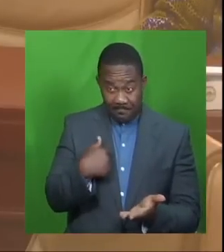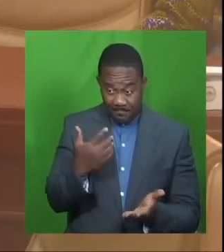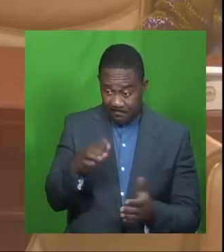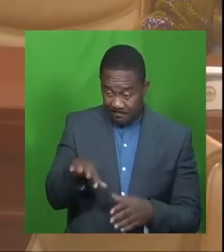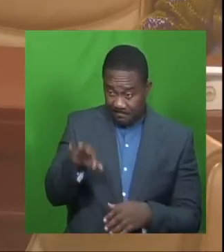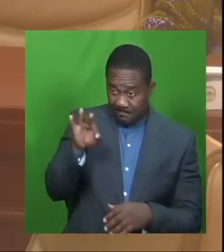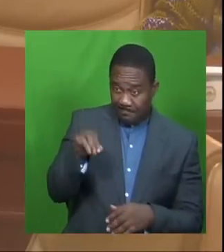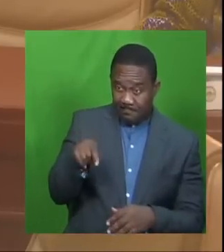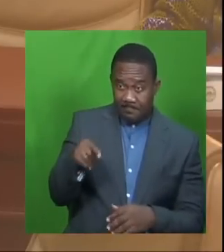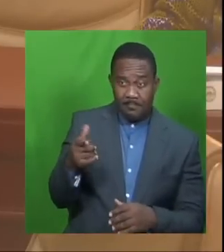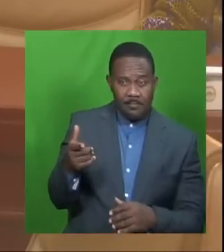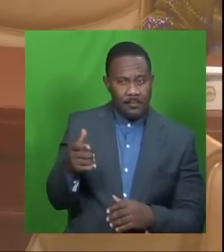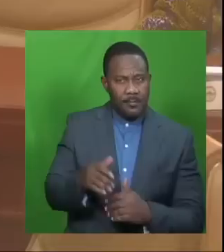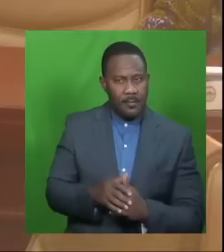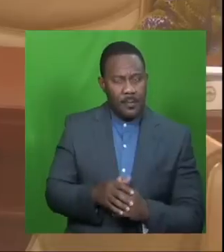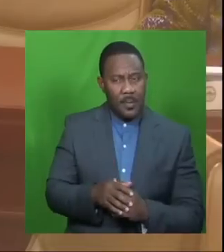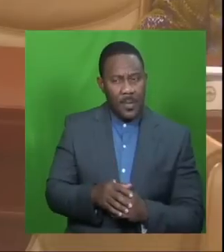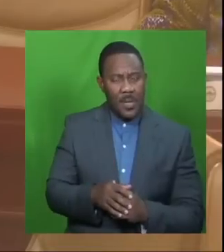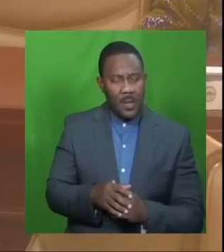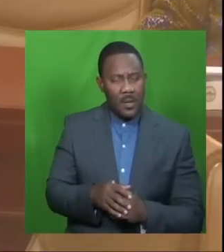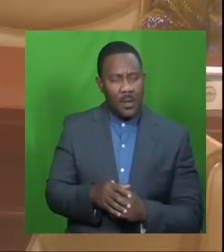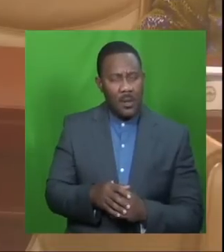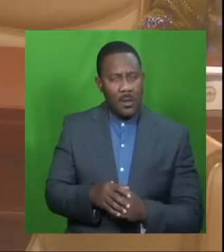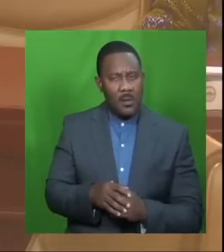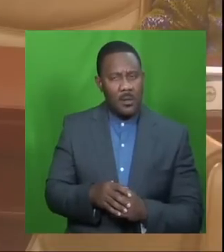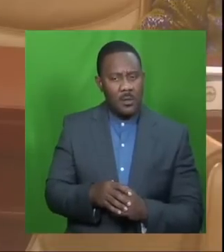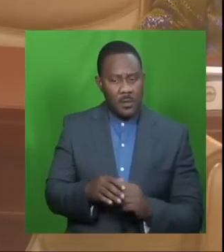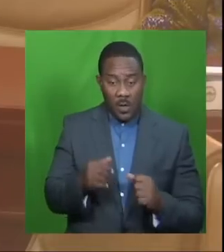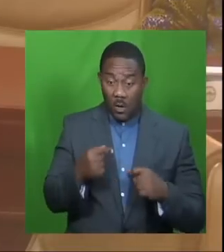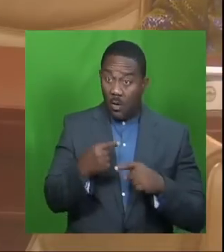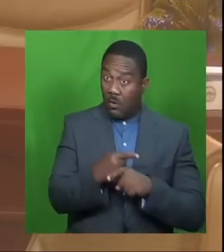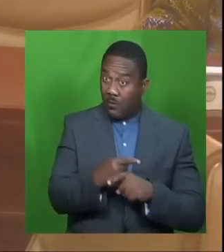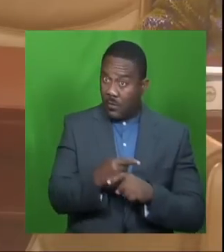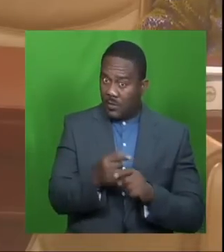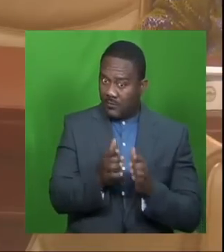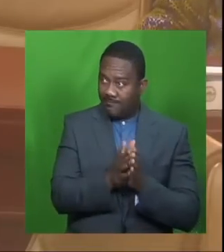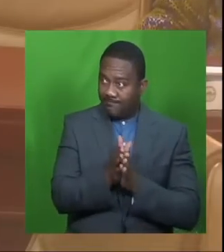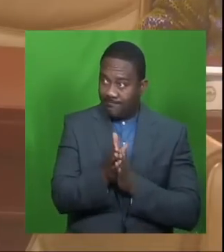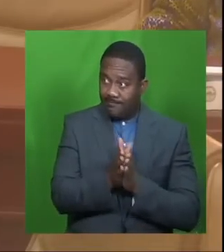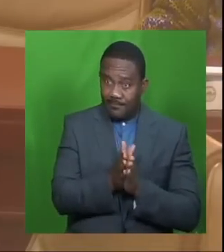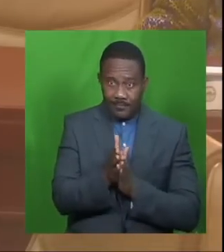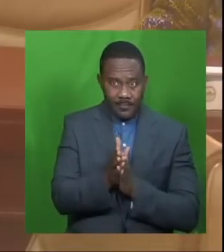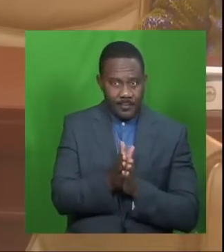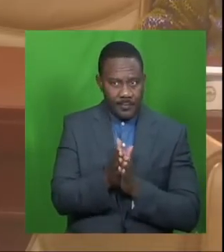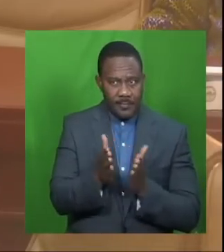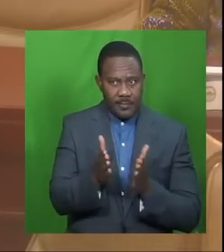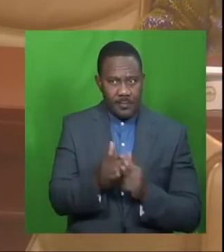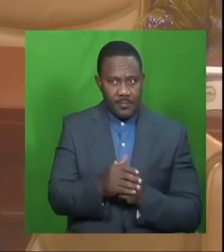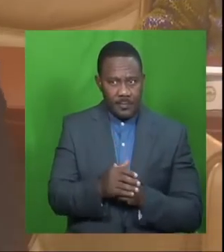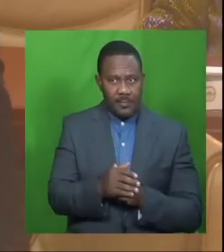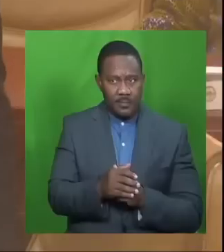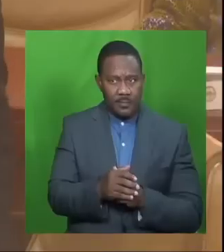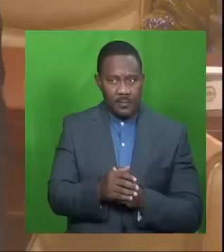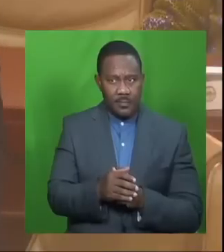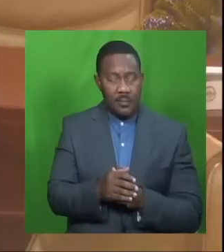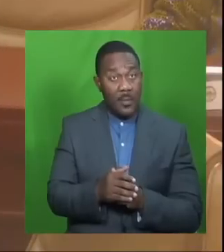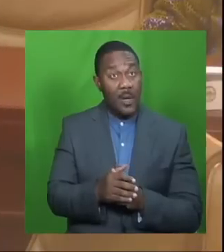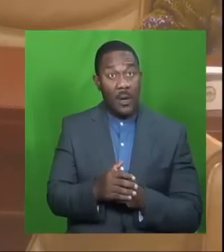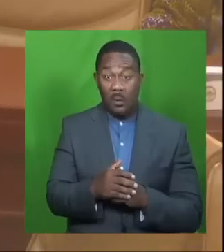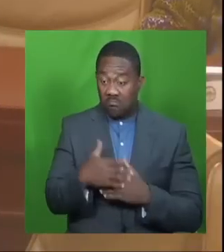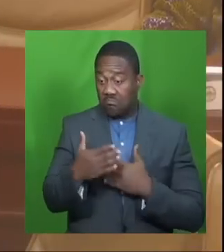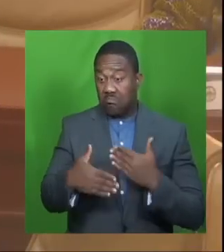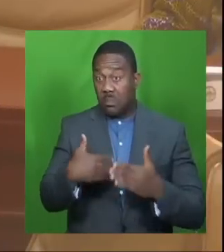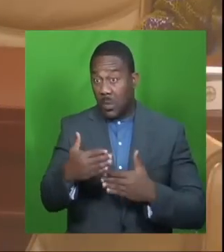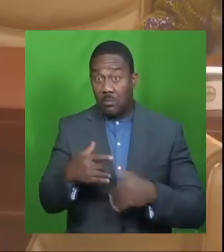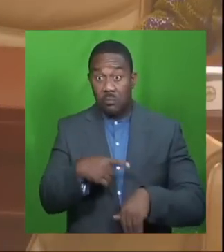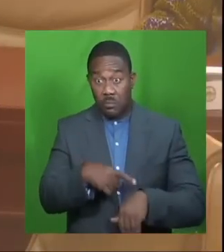the agency or the organ that can look into conflict of interest, I believe, is a law sitting upside down. And in good time,